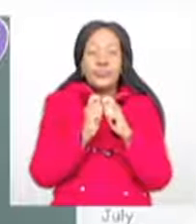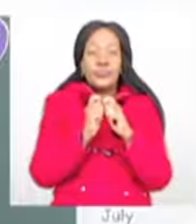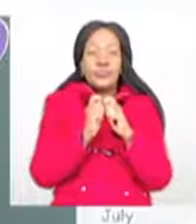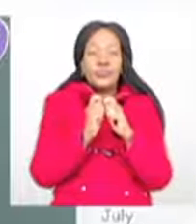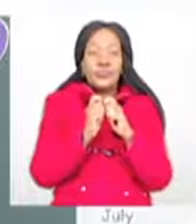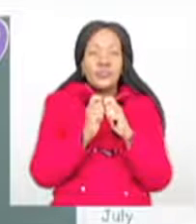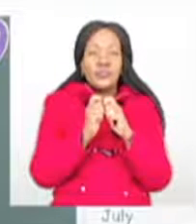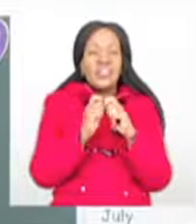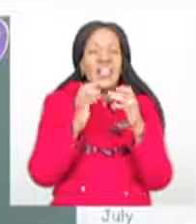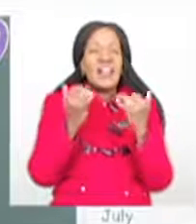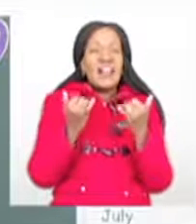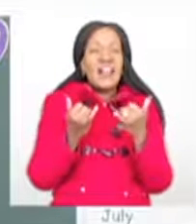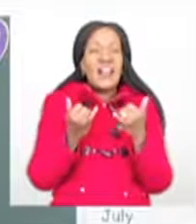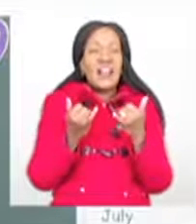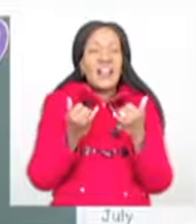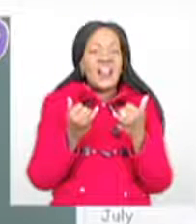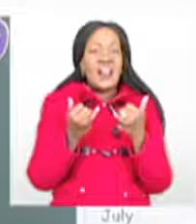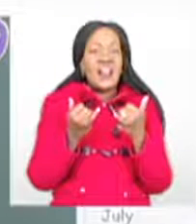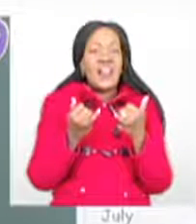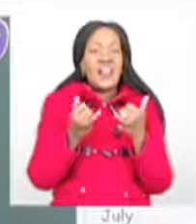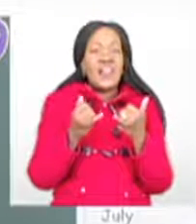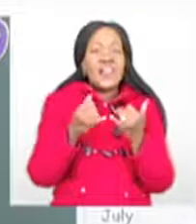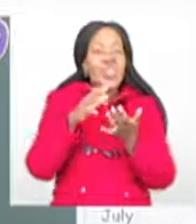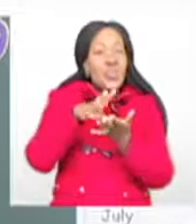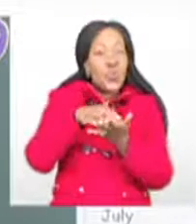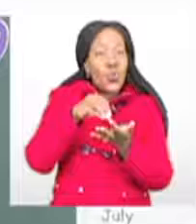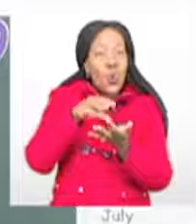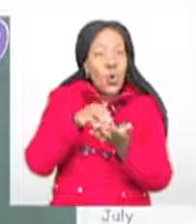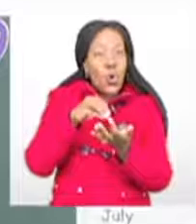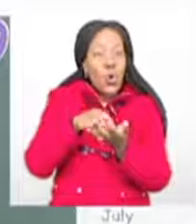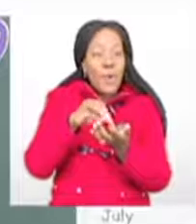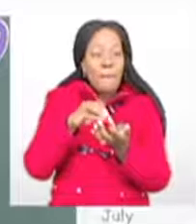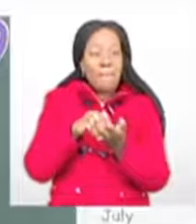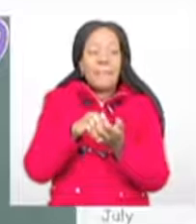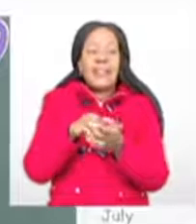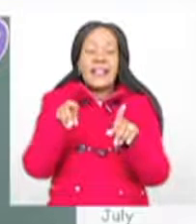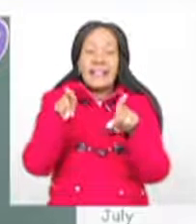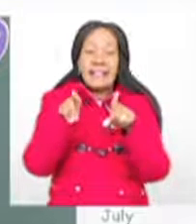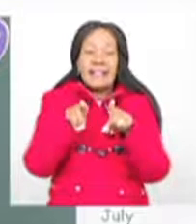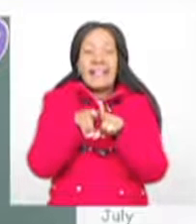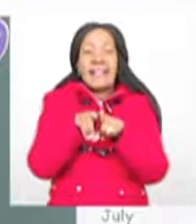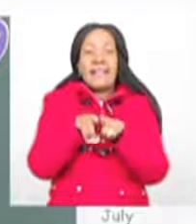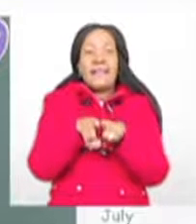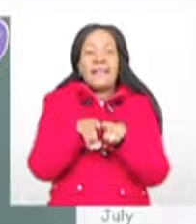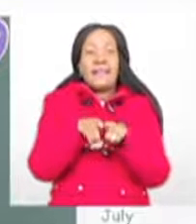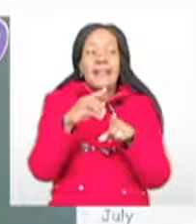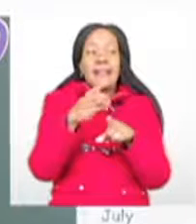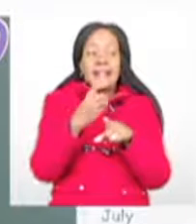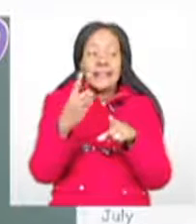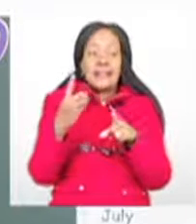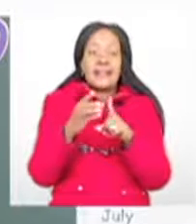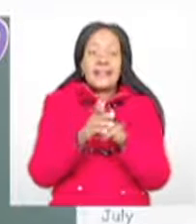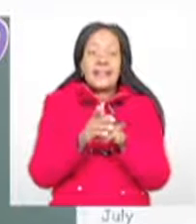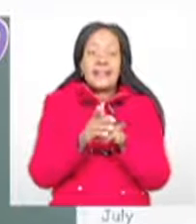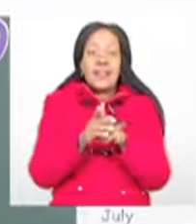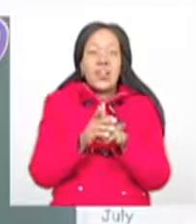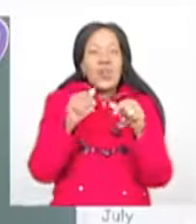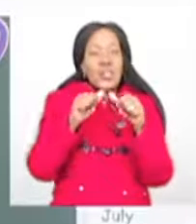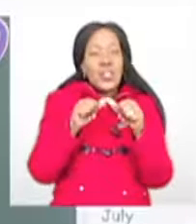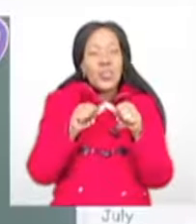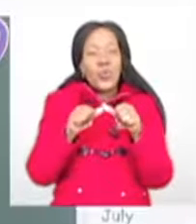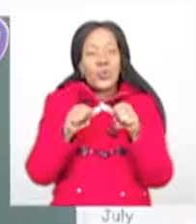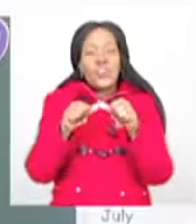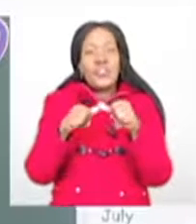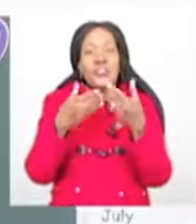are required to copy the pattern exactly as it is. You need to complete in